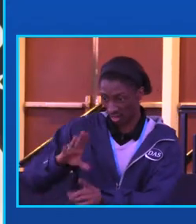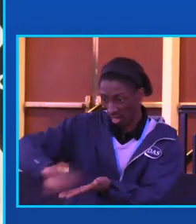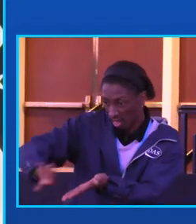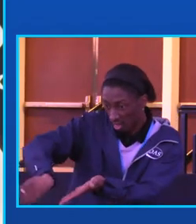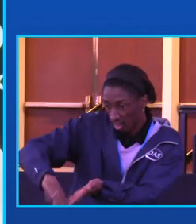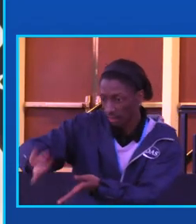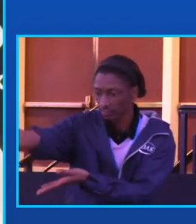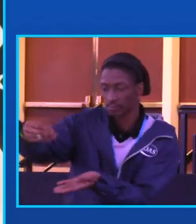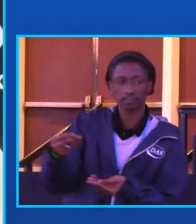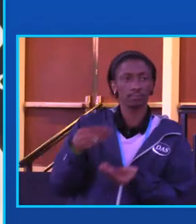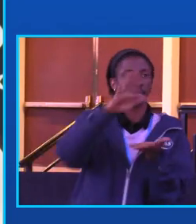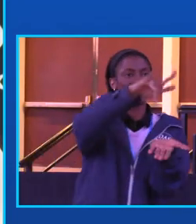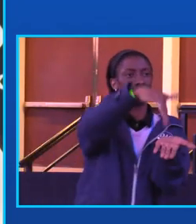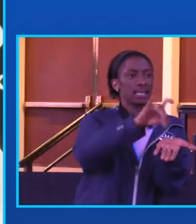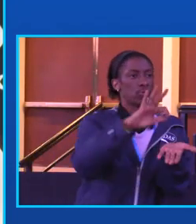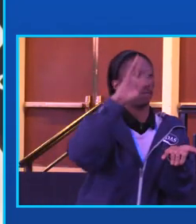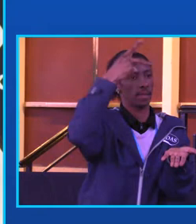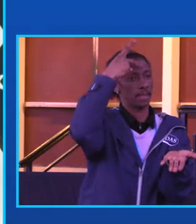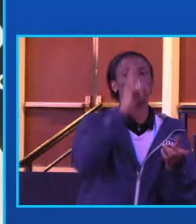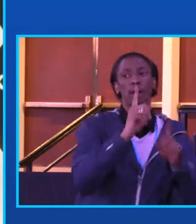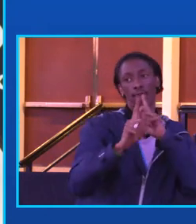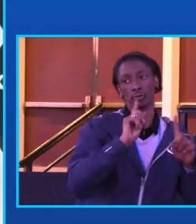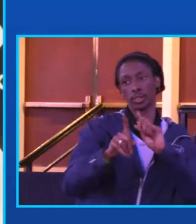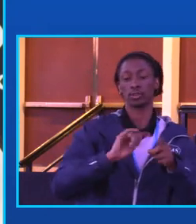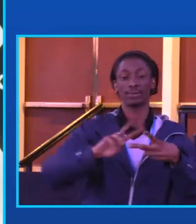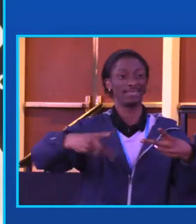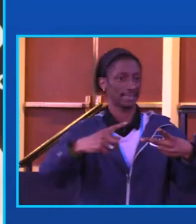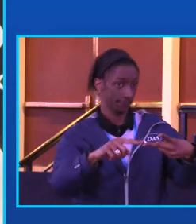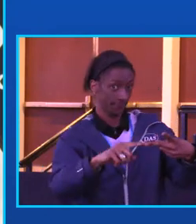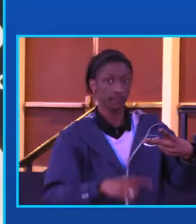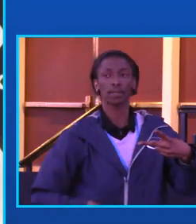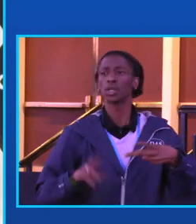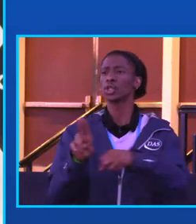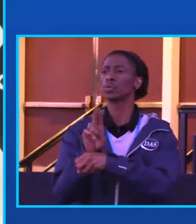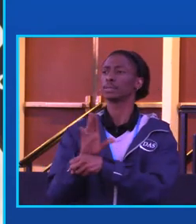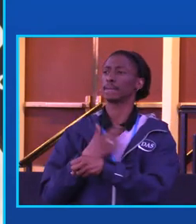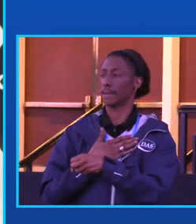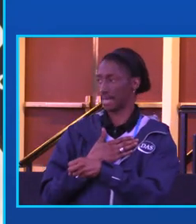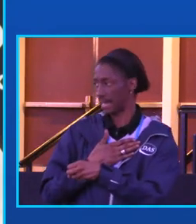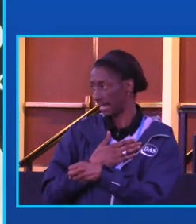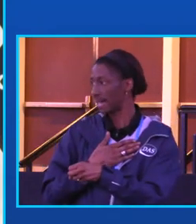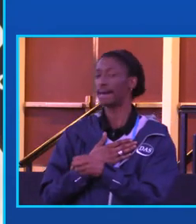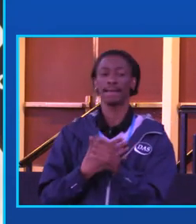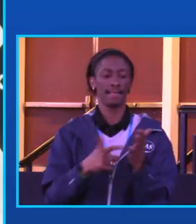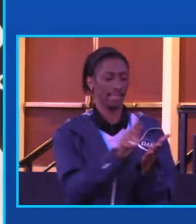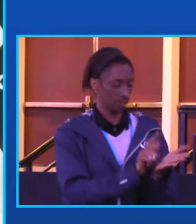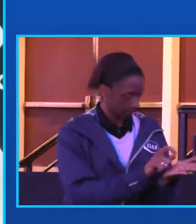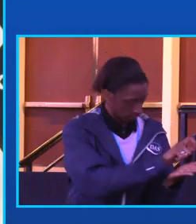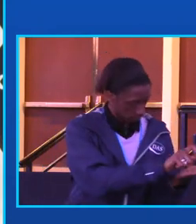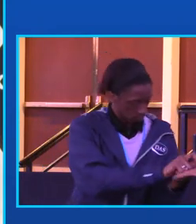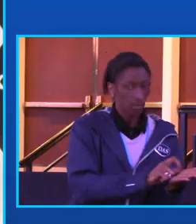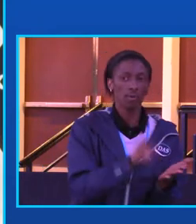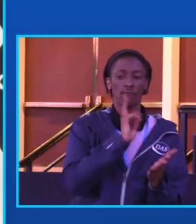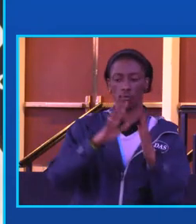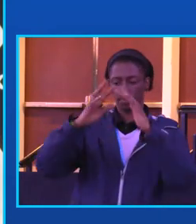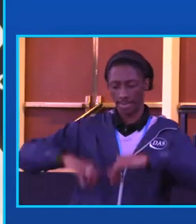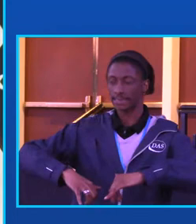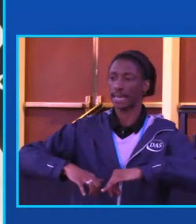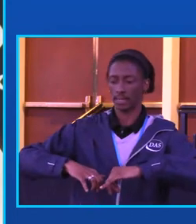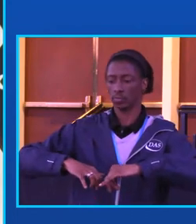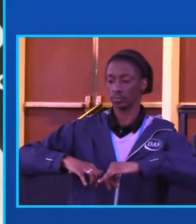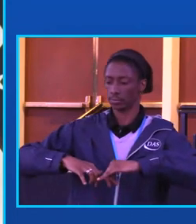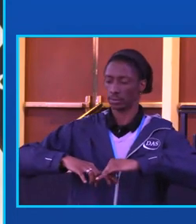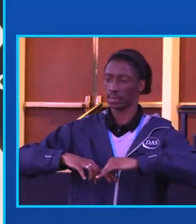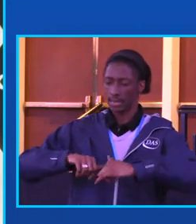to the center of the political conversation. Second, using legislation to break down and rebuild political